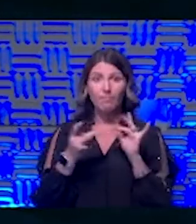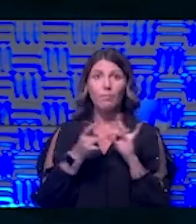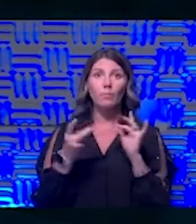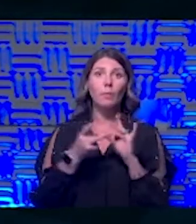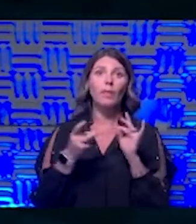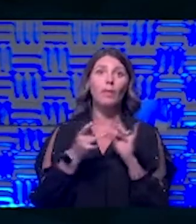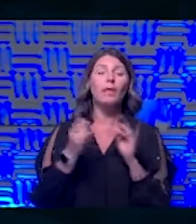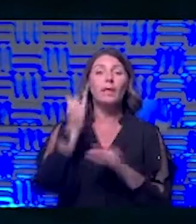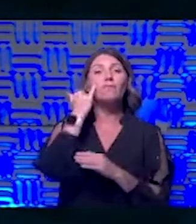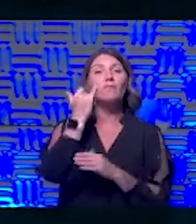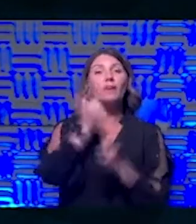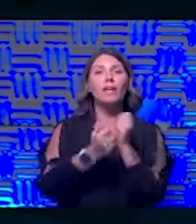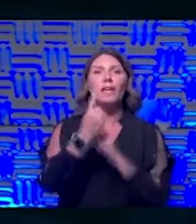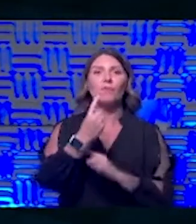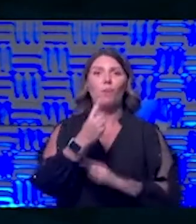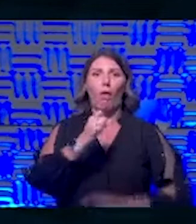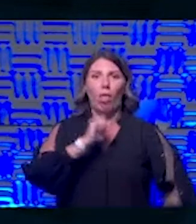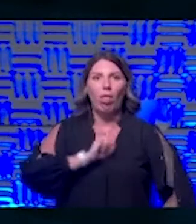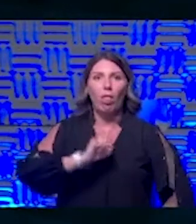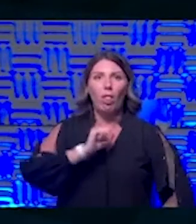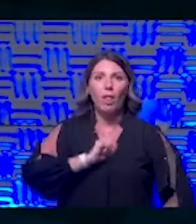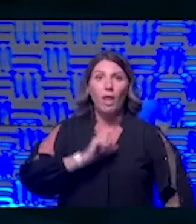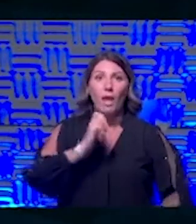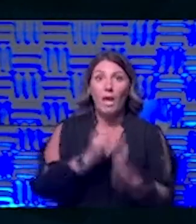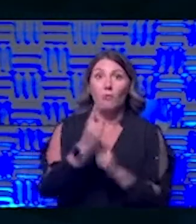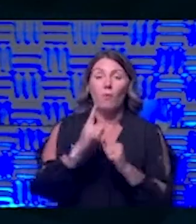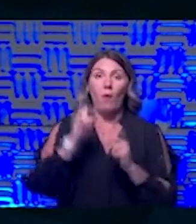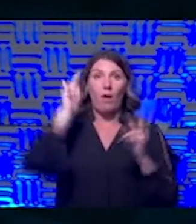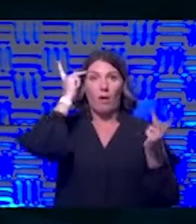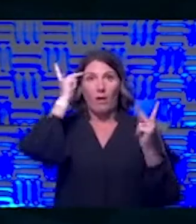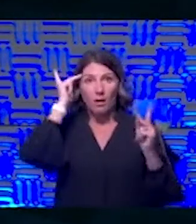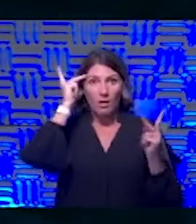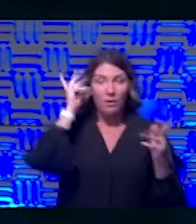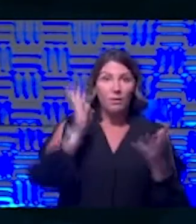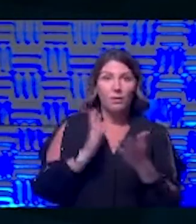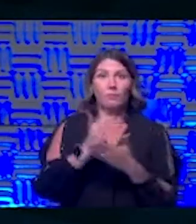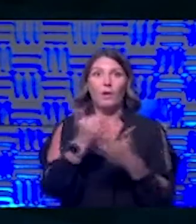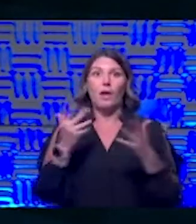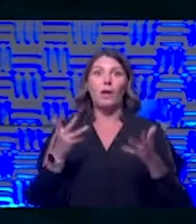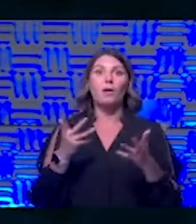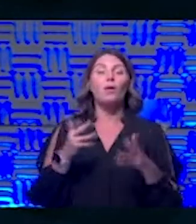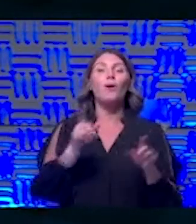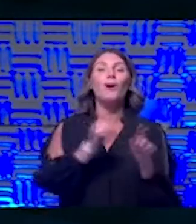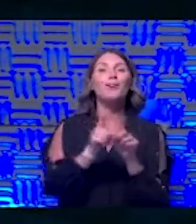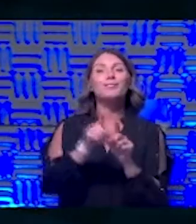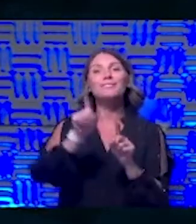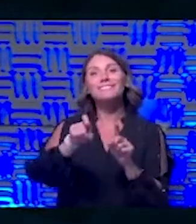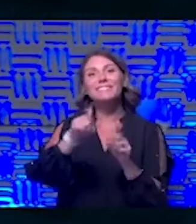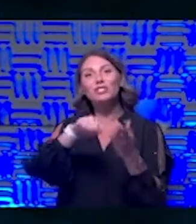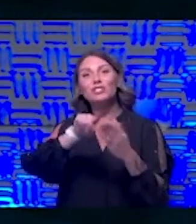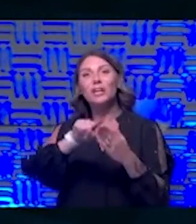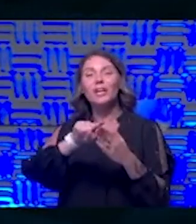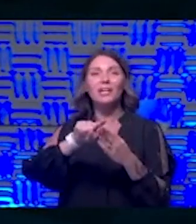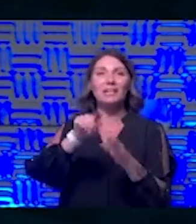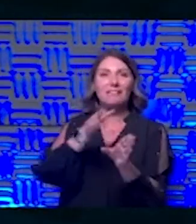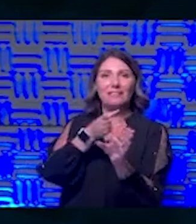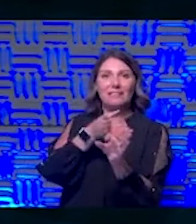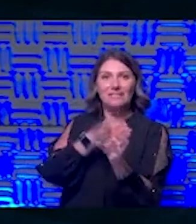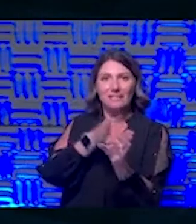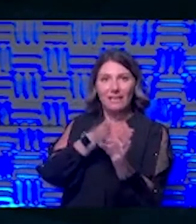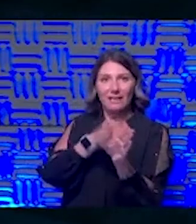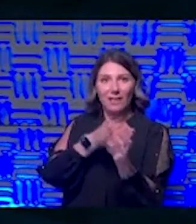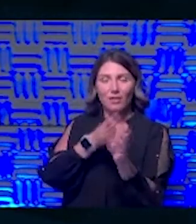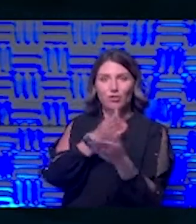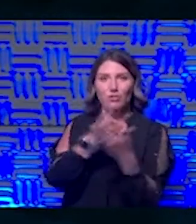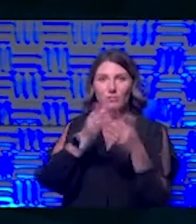if they get a cough of any kind, everybody's going to panic. I think we also need to be checking in for the psychological coughs that pop